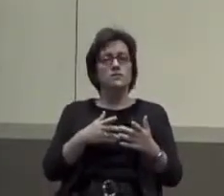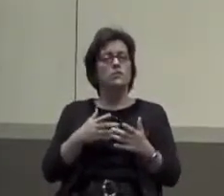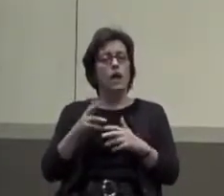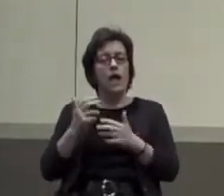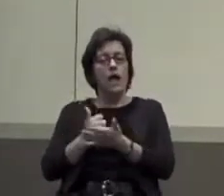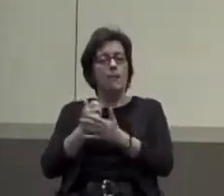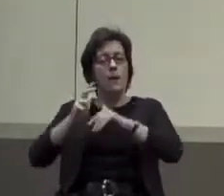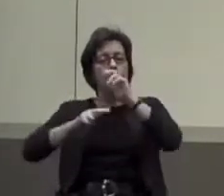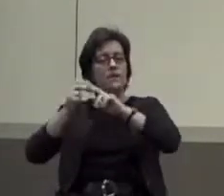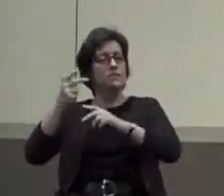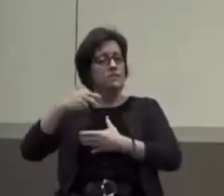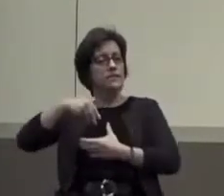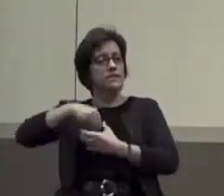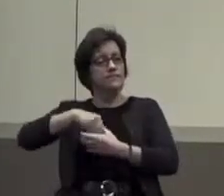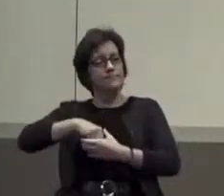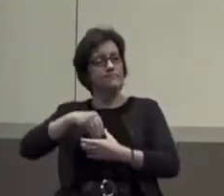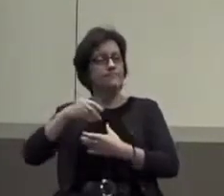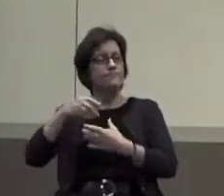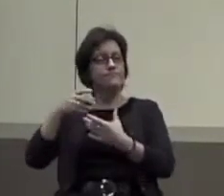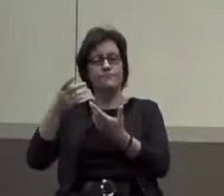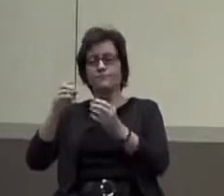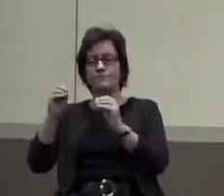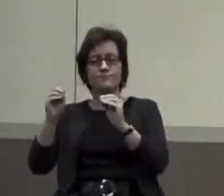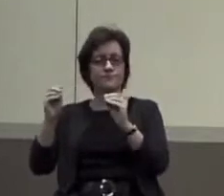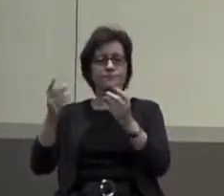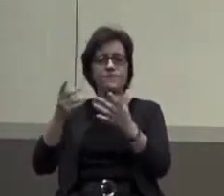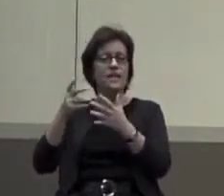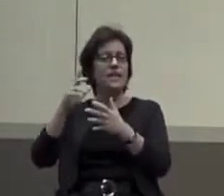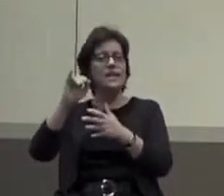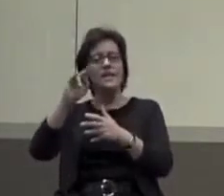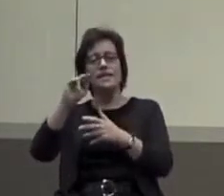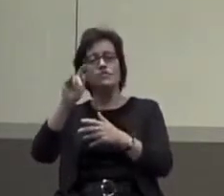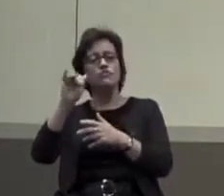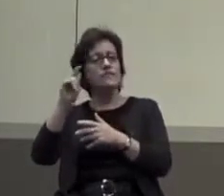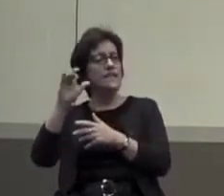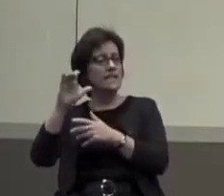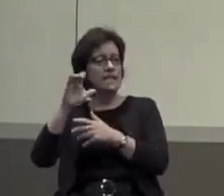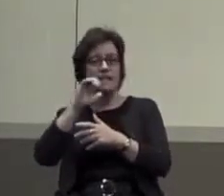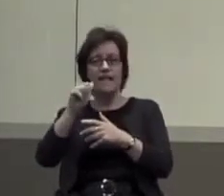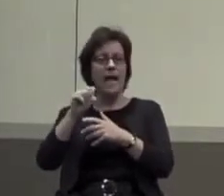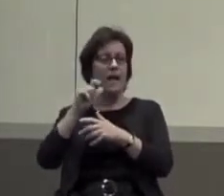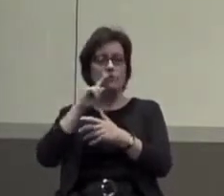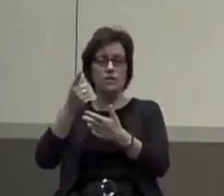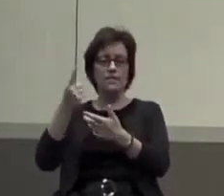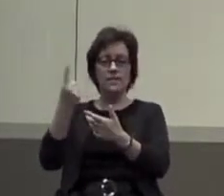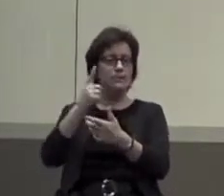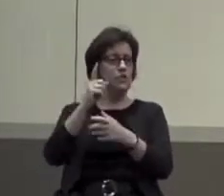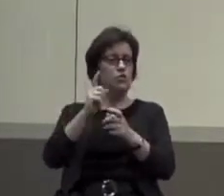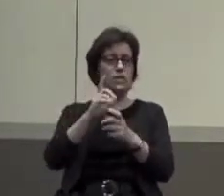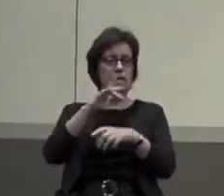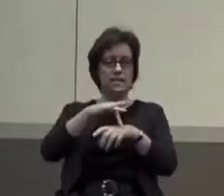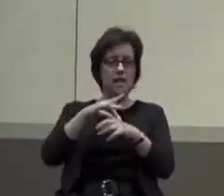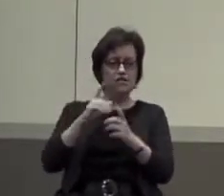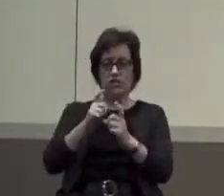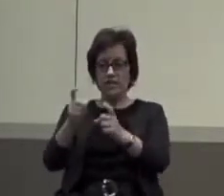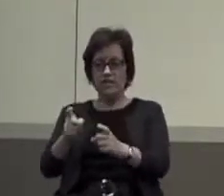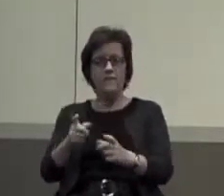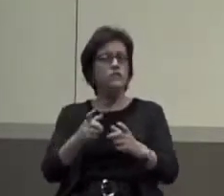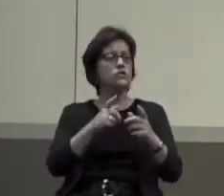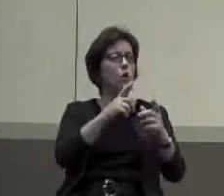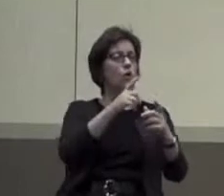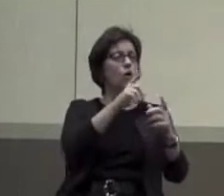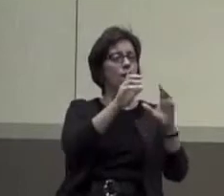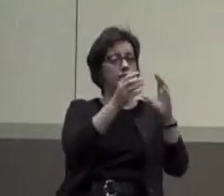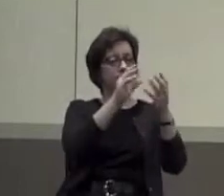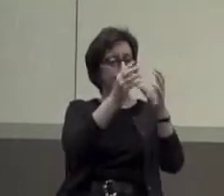with the tangible motivation or tangible reinforcer, it's nice if we can pair it with a social reinforcer so that eventually